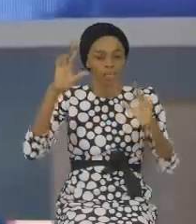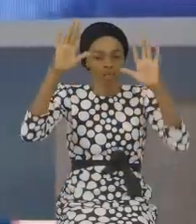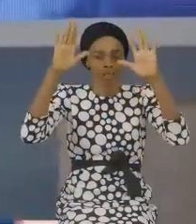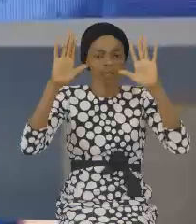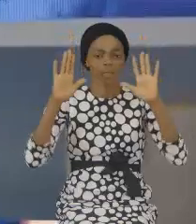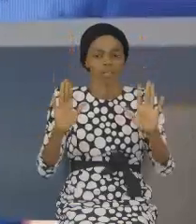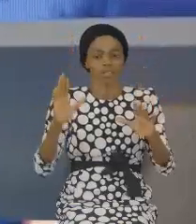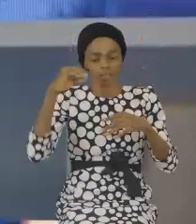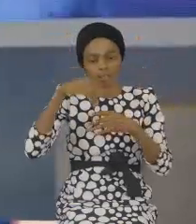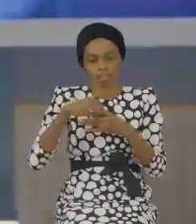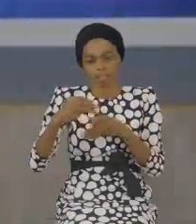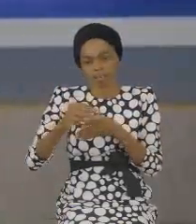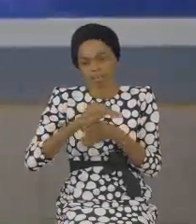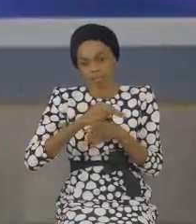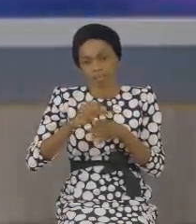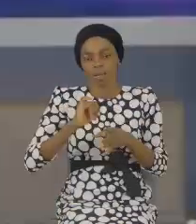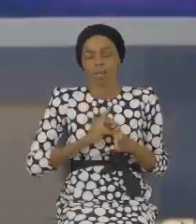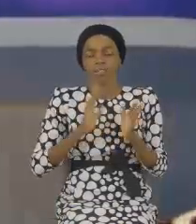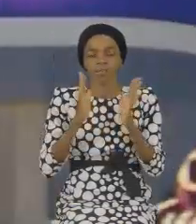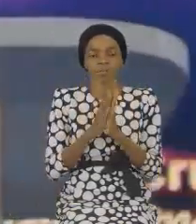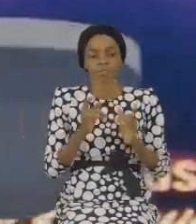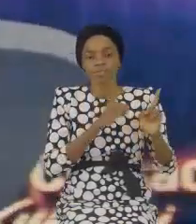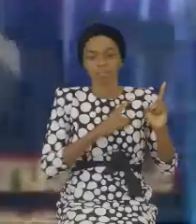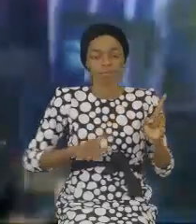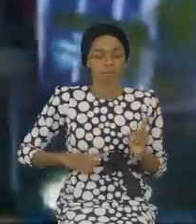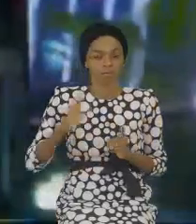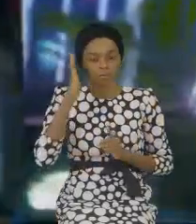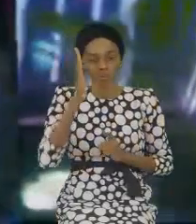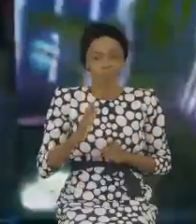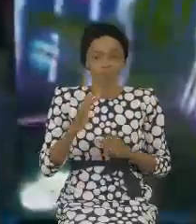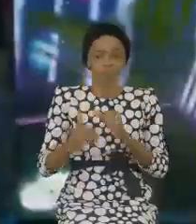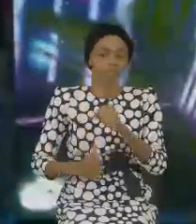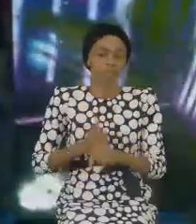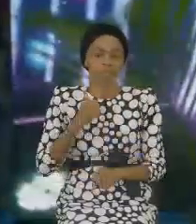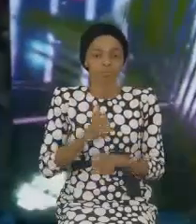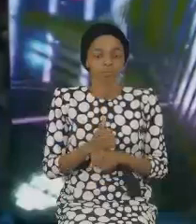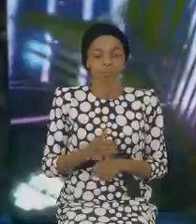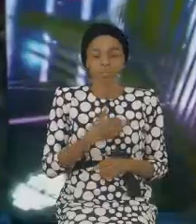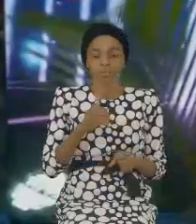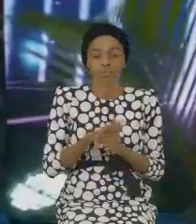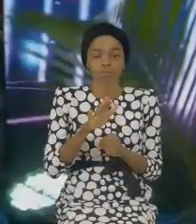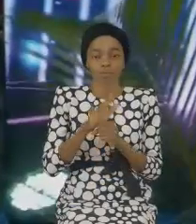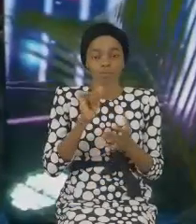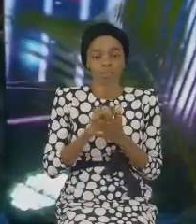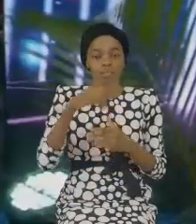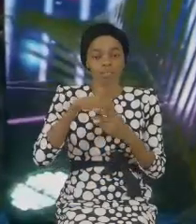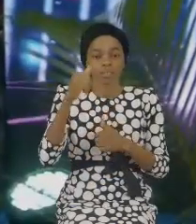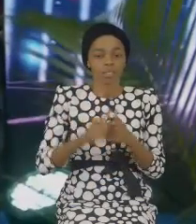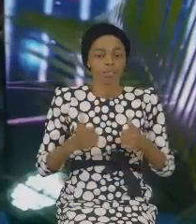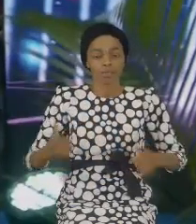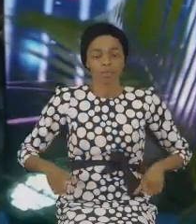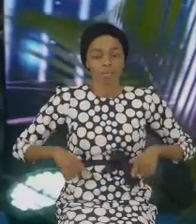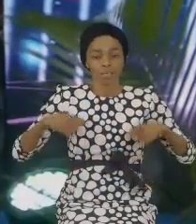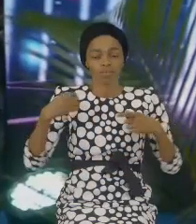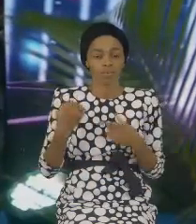in ministry. I pray the Lord will accomplish and fulfill that in every one of our lives